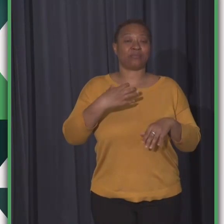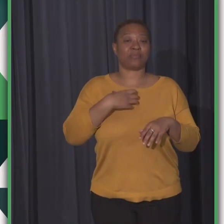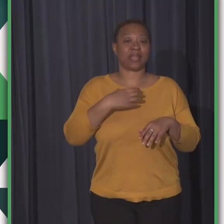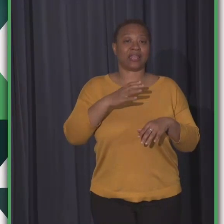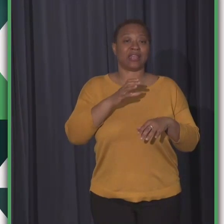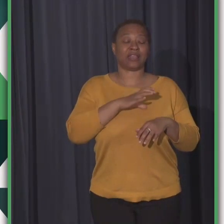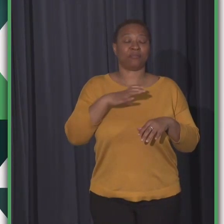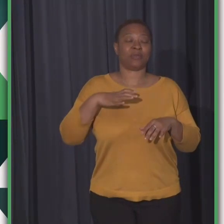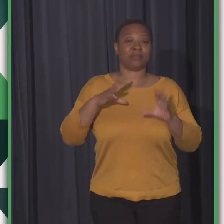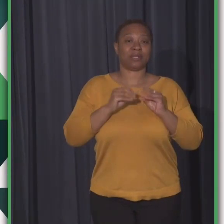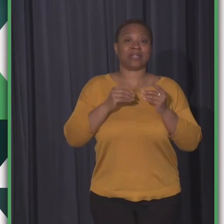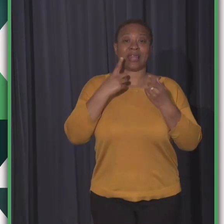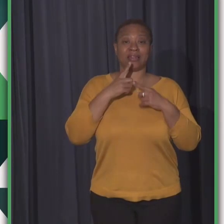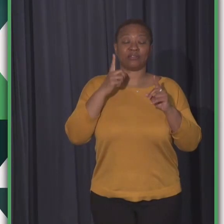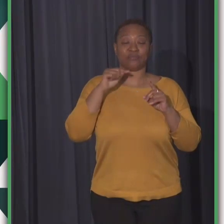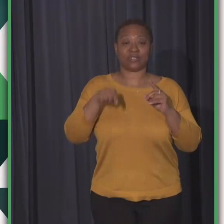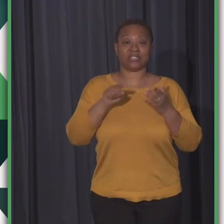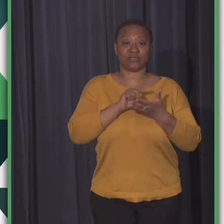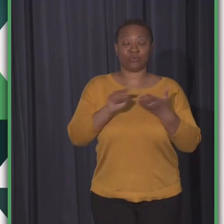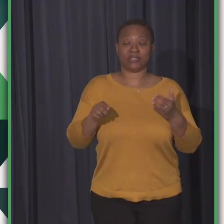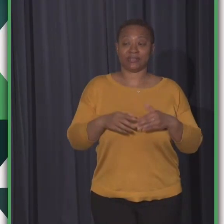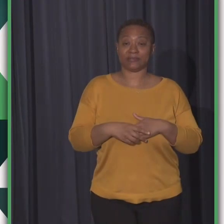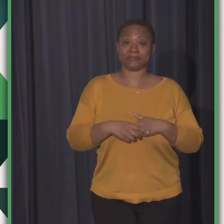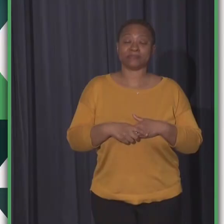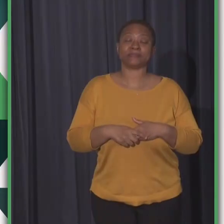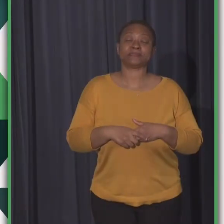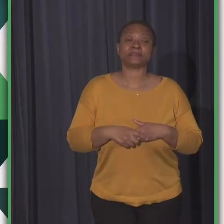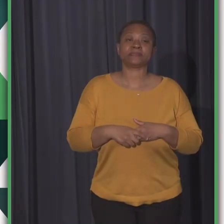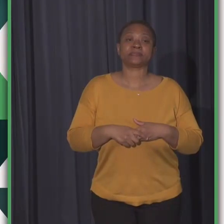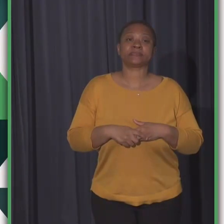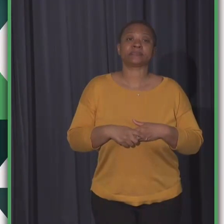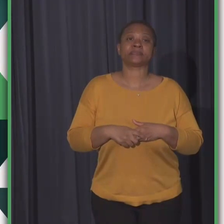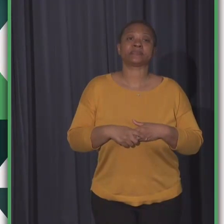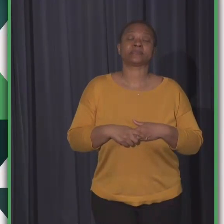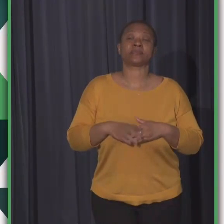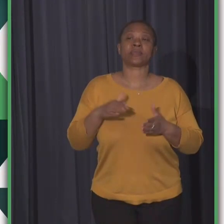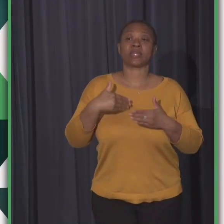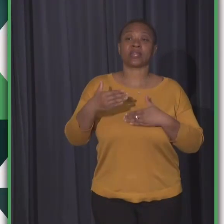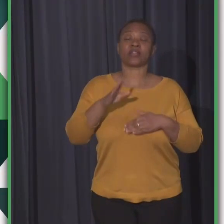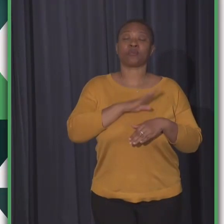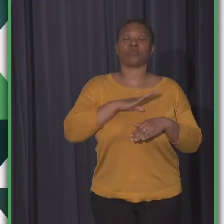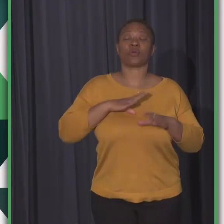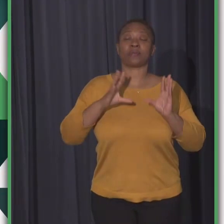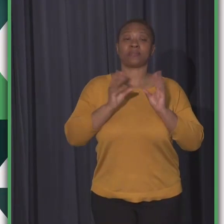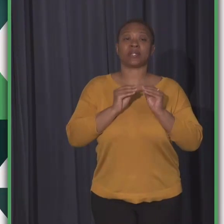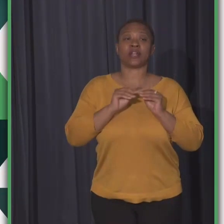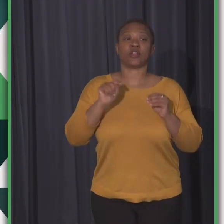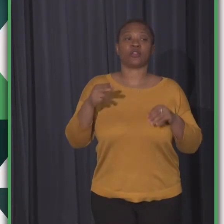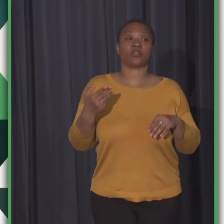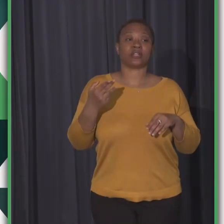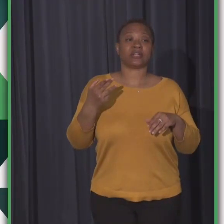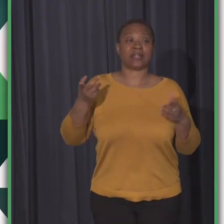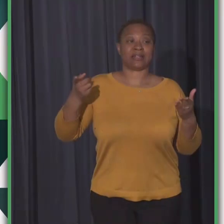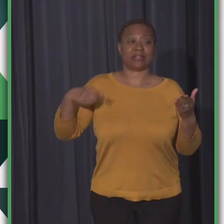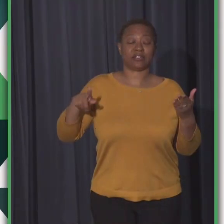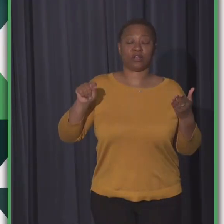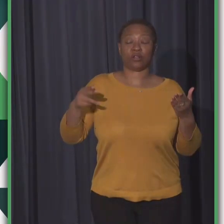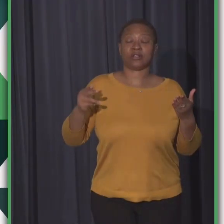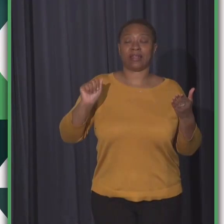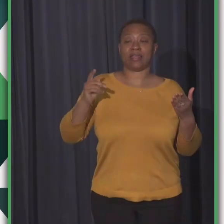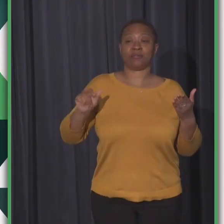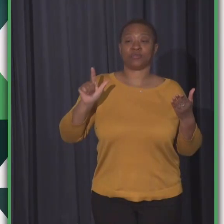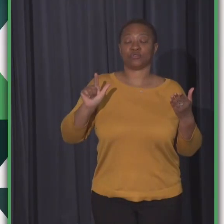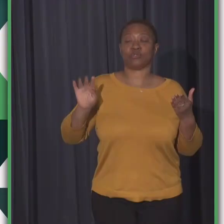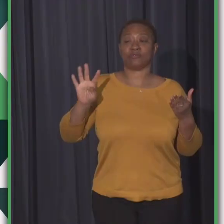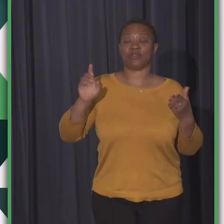The announcements for the week are as follows. The next board meeting is next Thursday, April 24th,